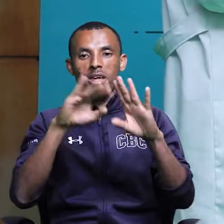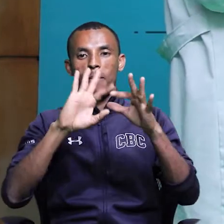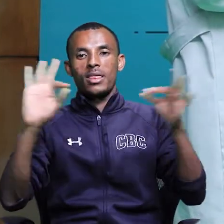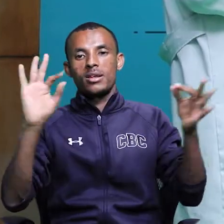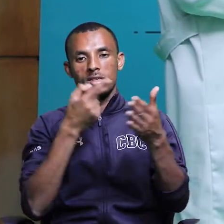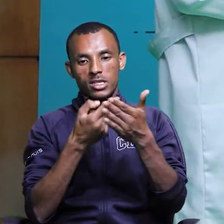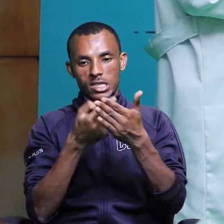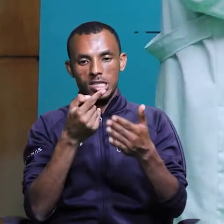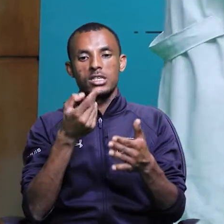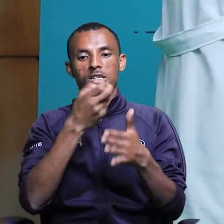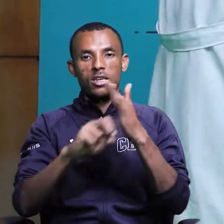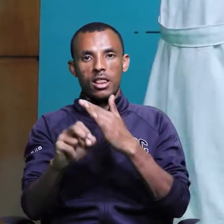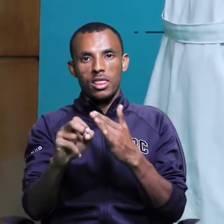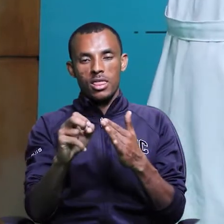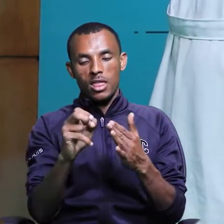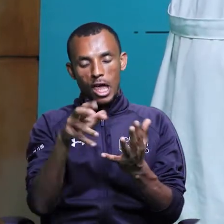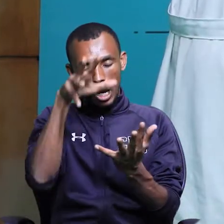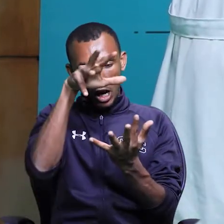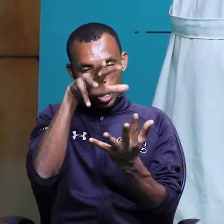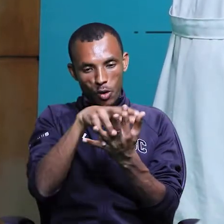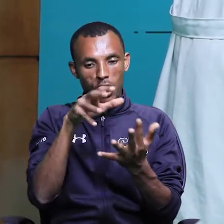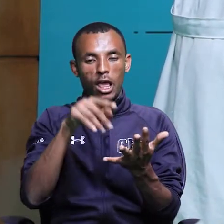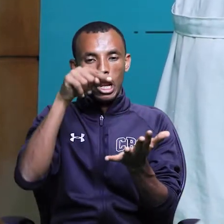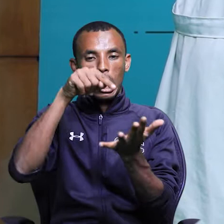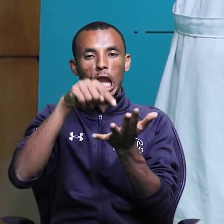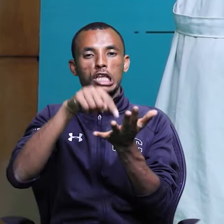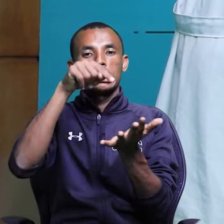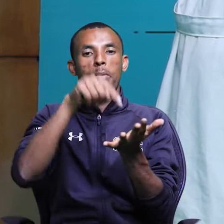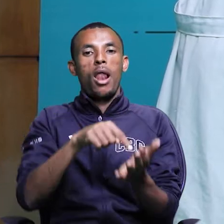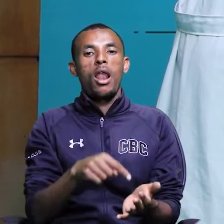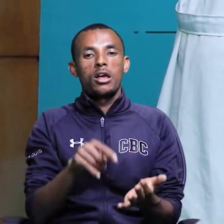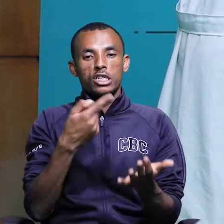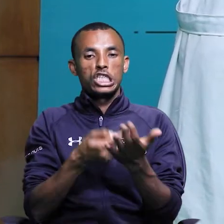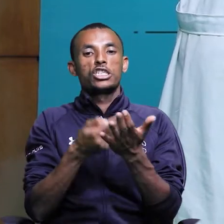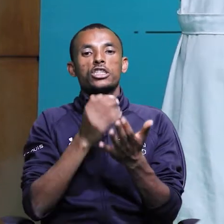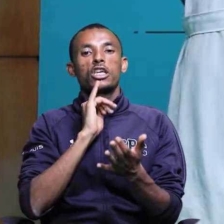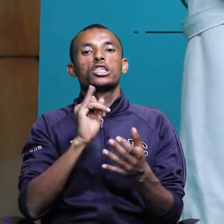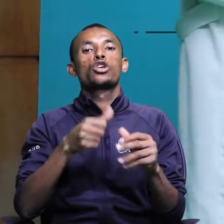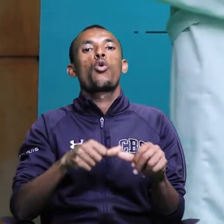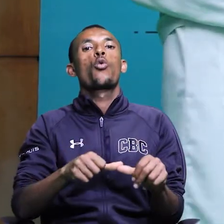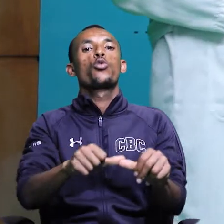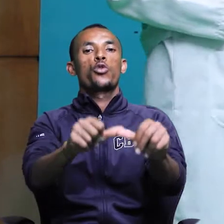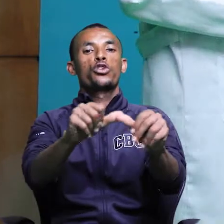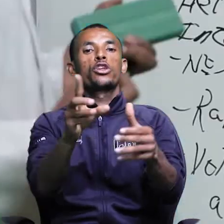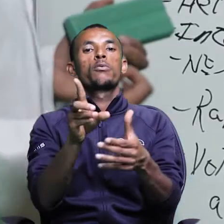result includes decimals. So this is continuous data also.